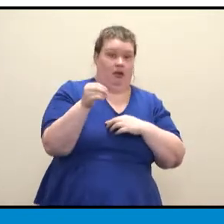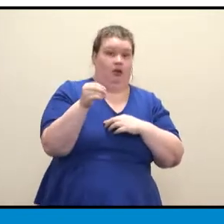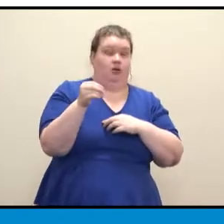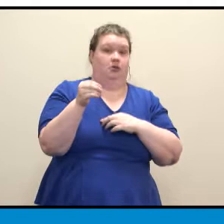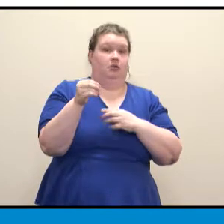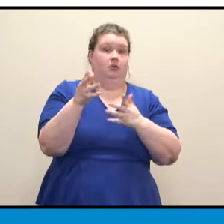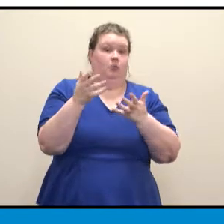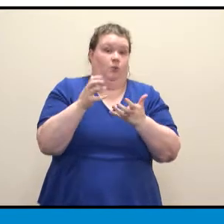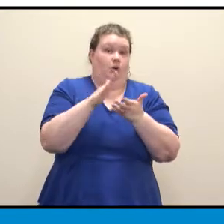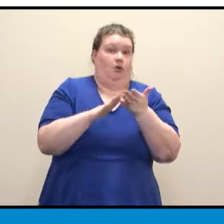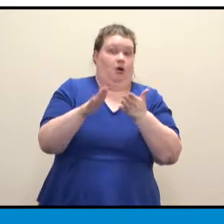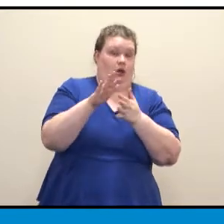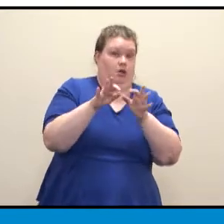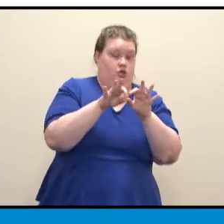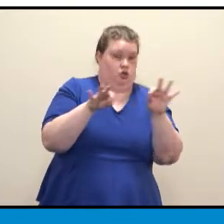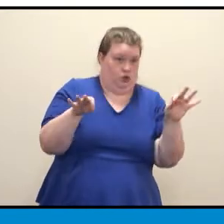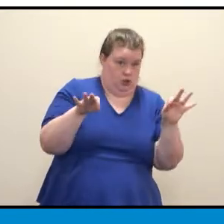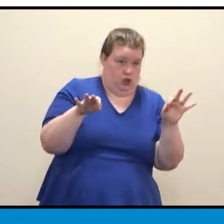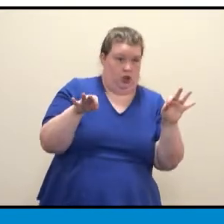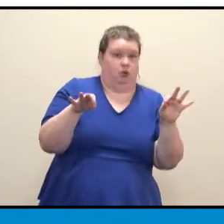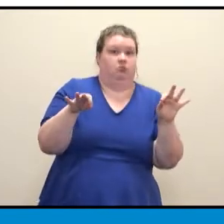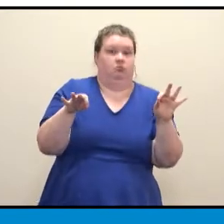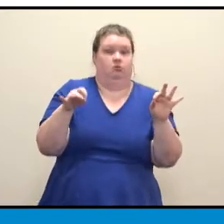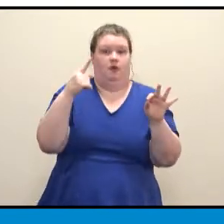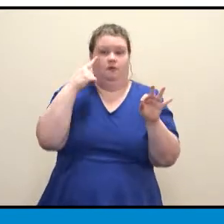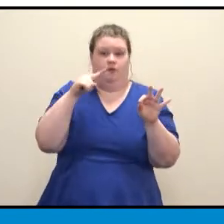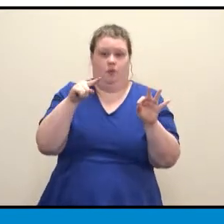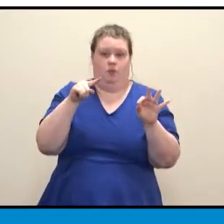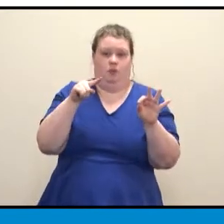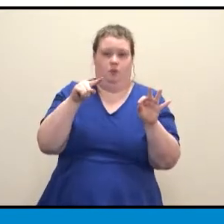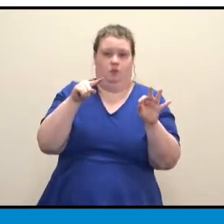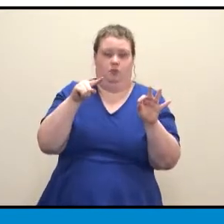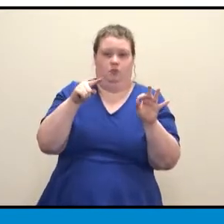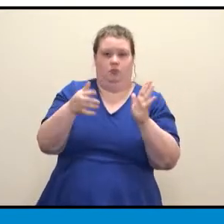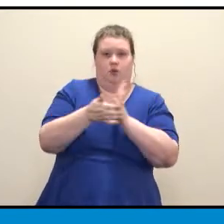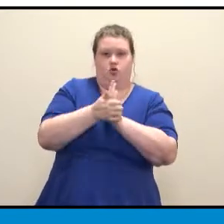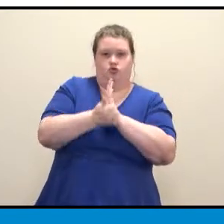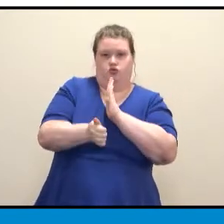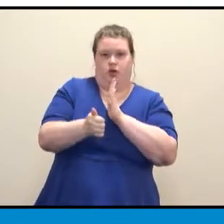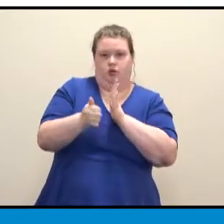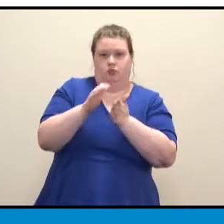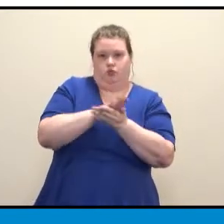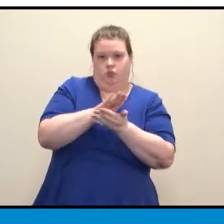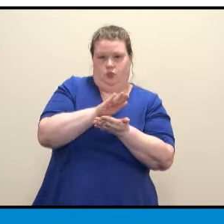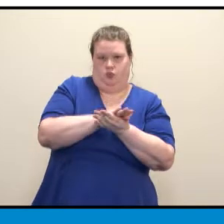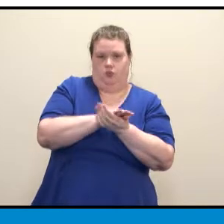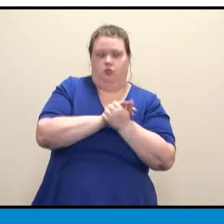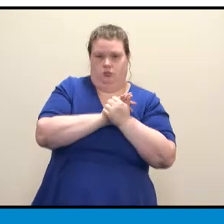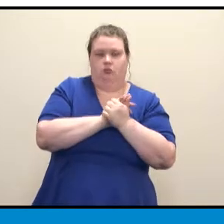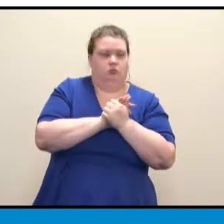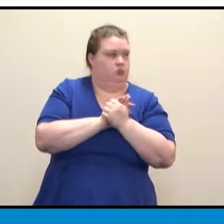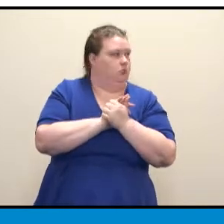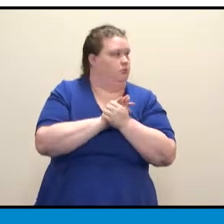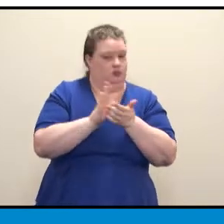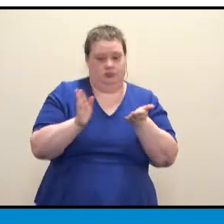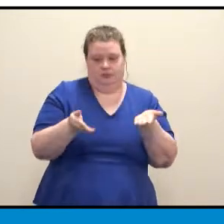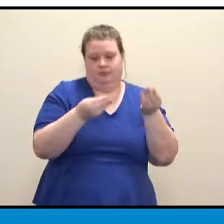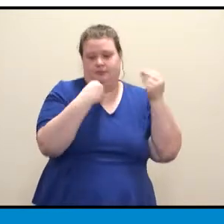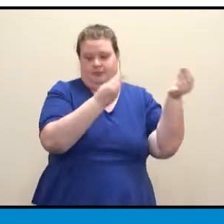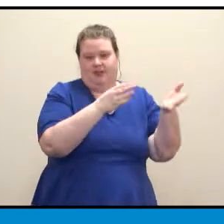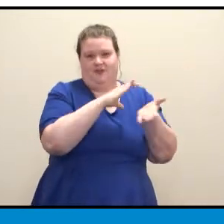certificate. Trustee Davis and Trustee Guillory would like to present a check for this scholarship to Waco High School senior Avion Thomas.